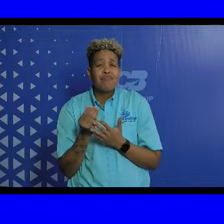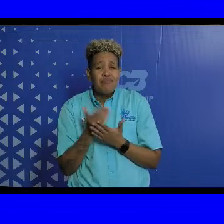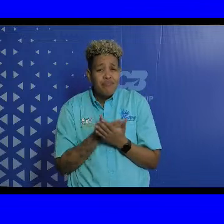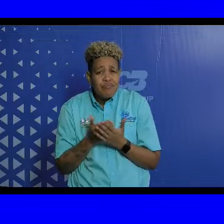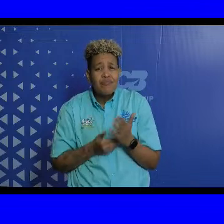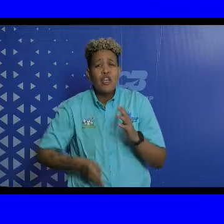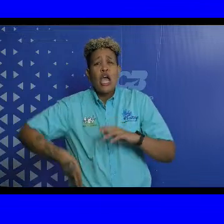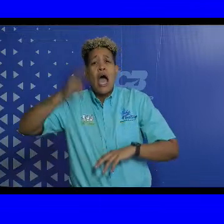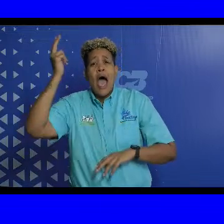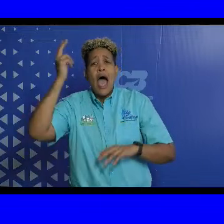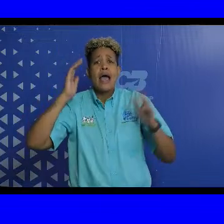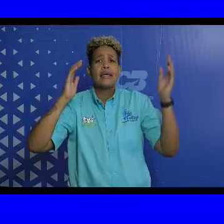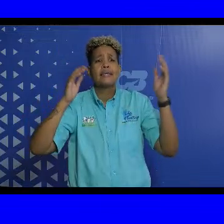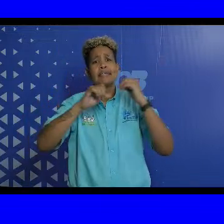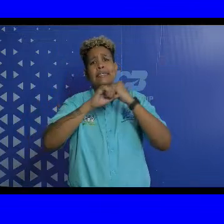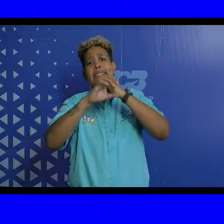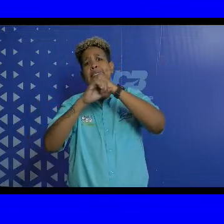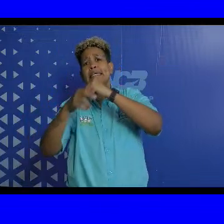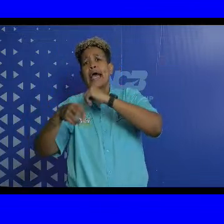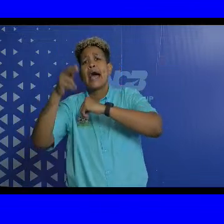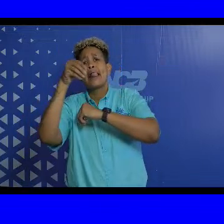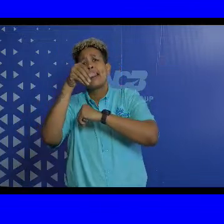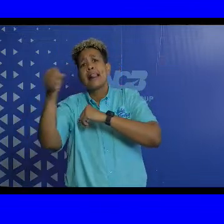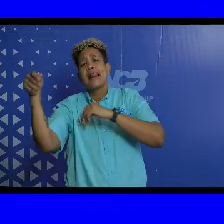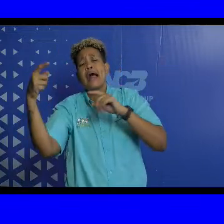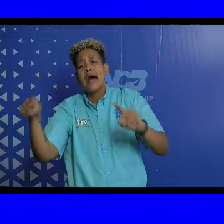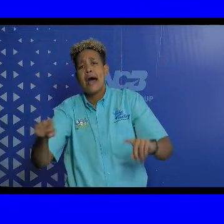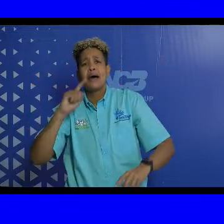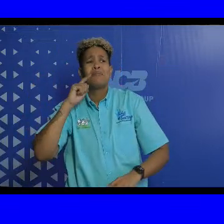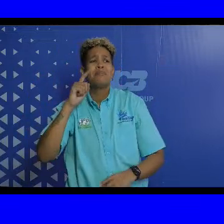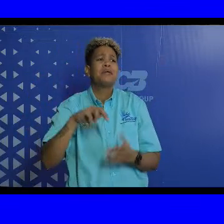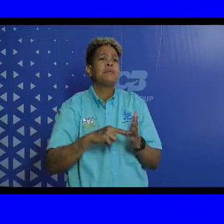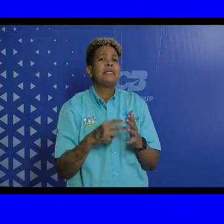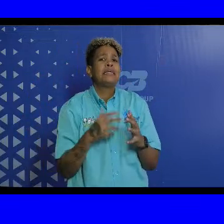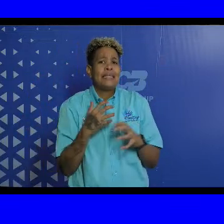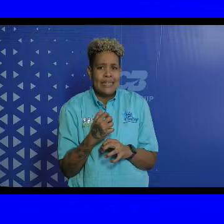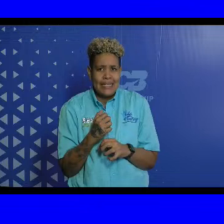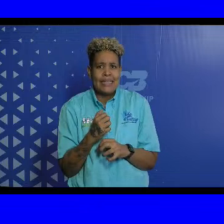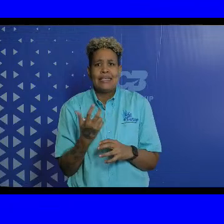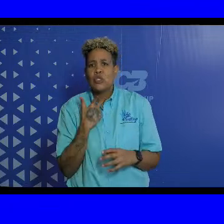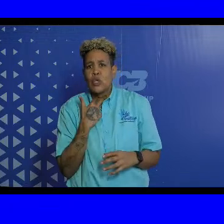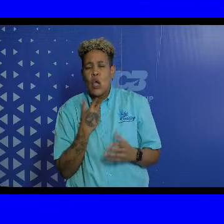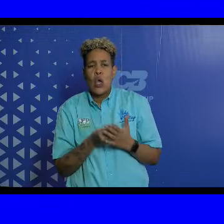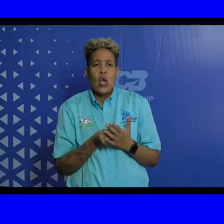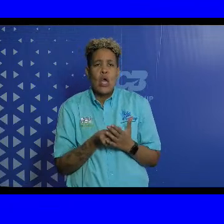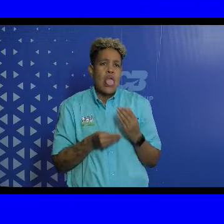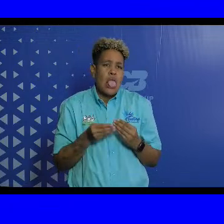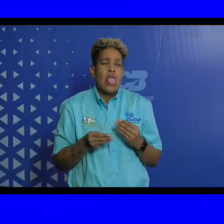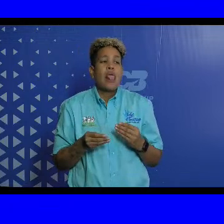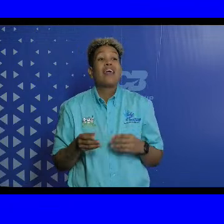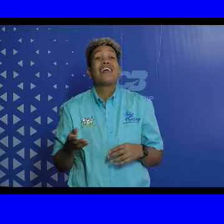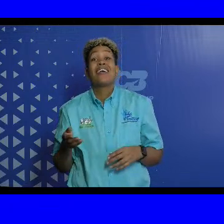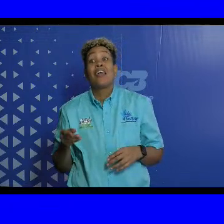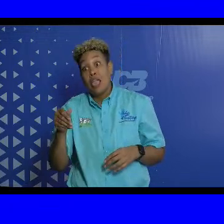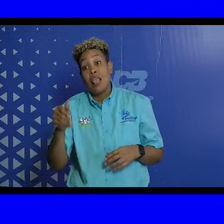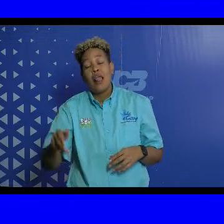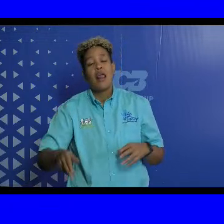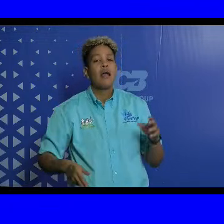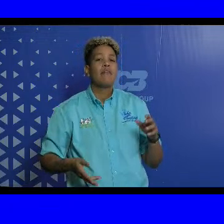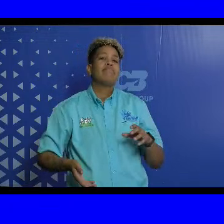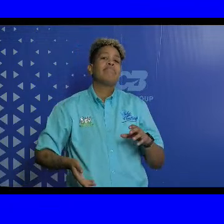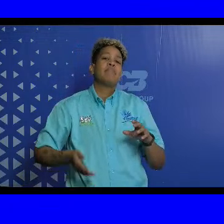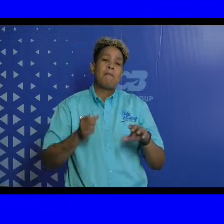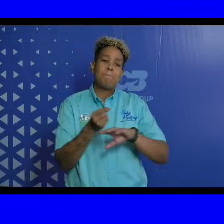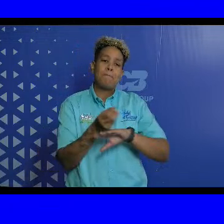market rates, resulting in margin compression due to reprice funding outpacing increases in interest